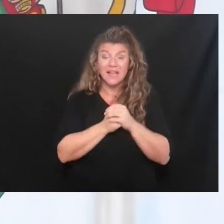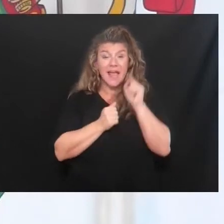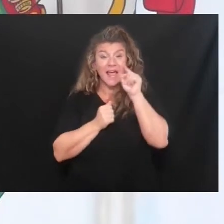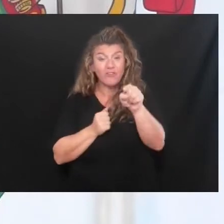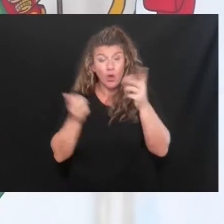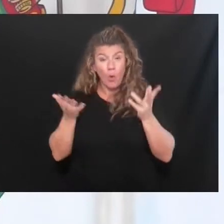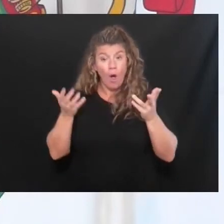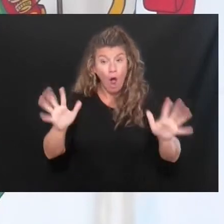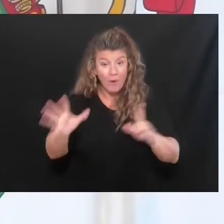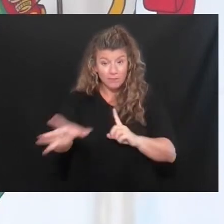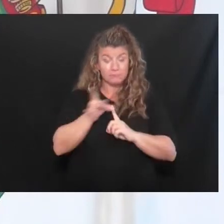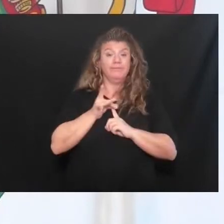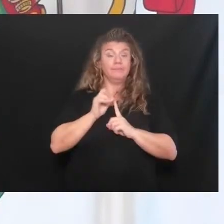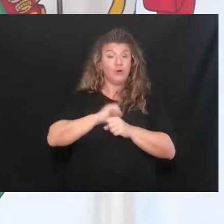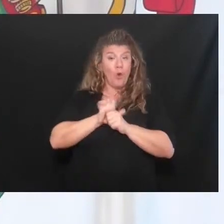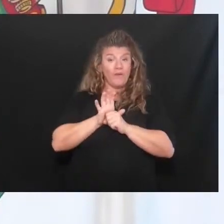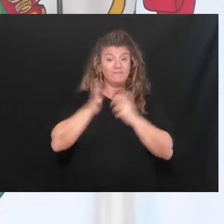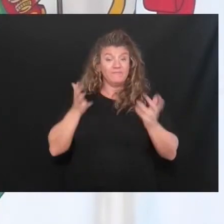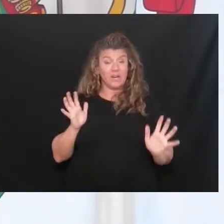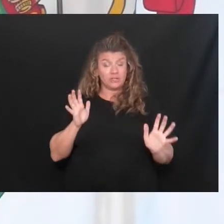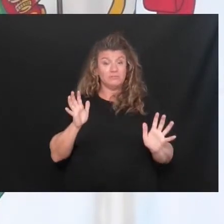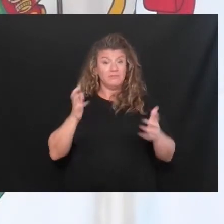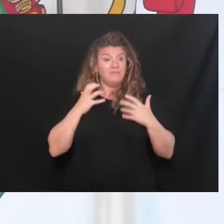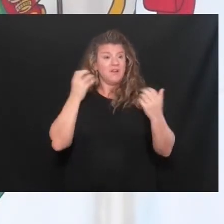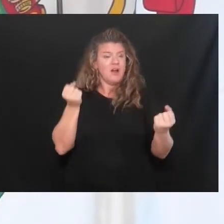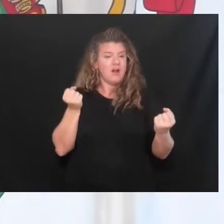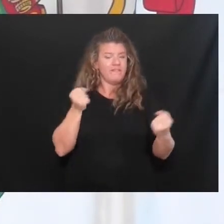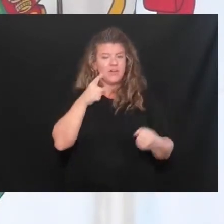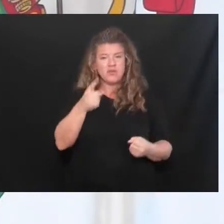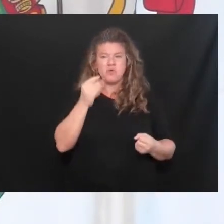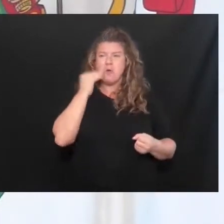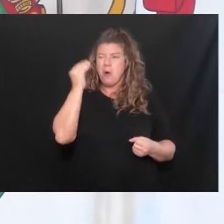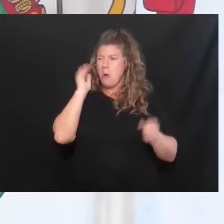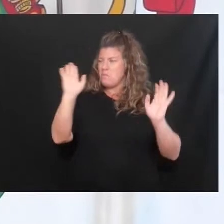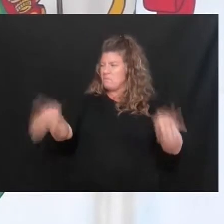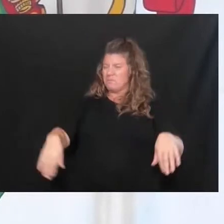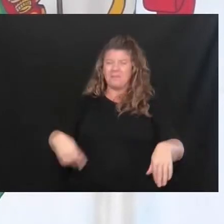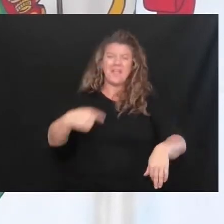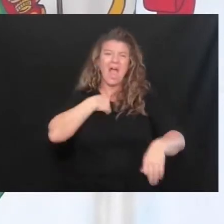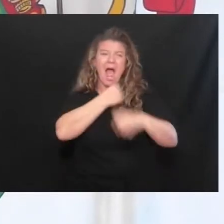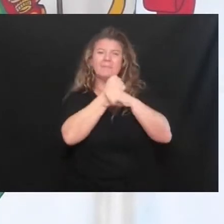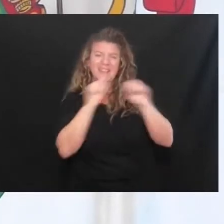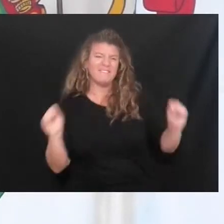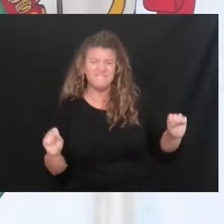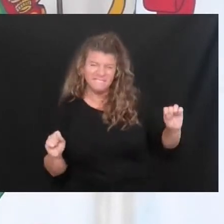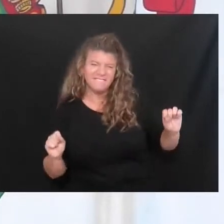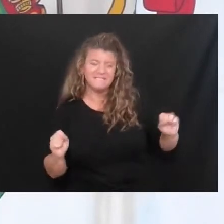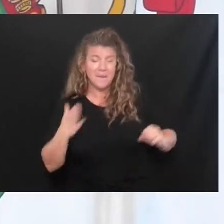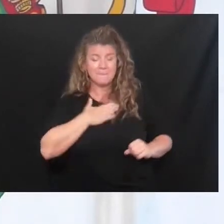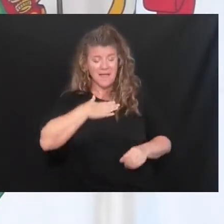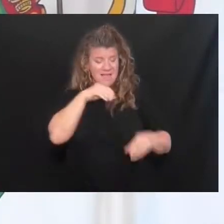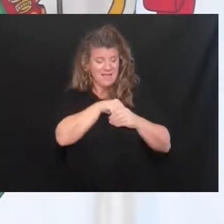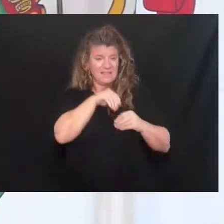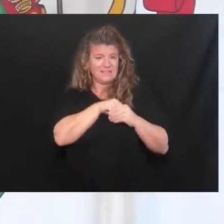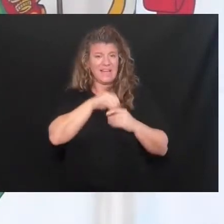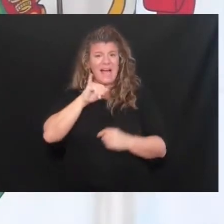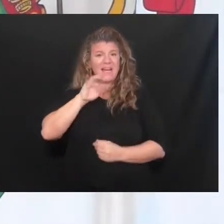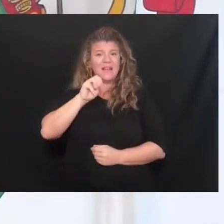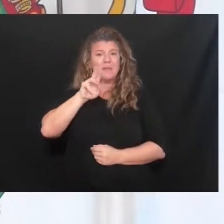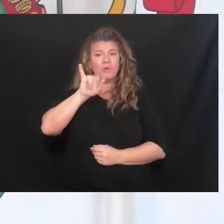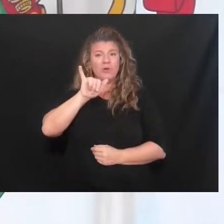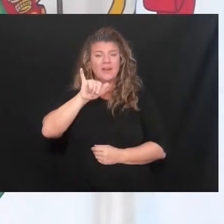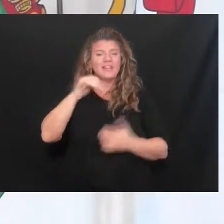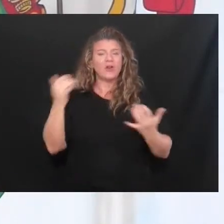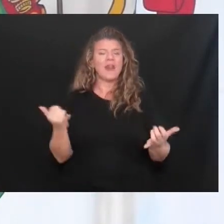you've had COVID and you're sitting around thinking, well, I'm protected because my immunities that I have